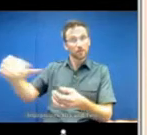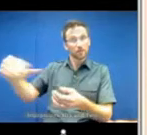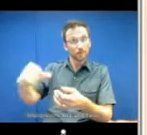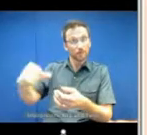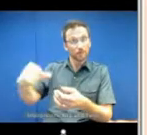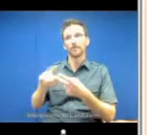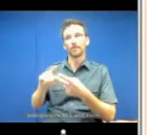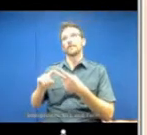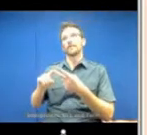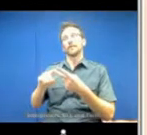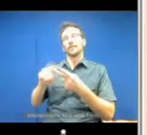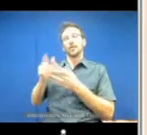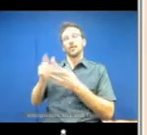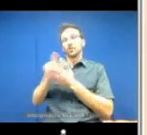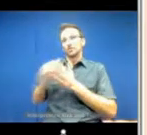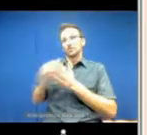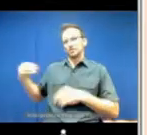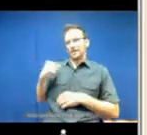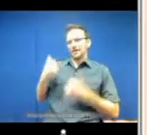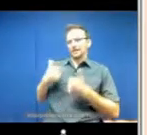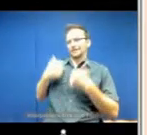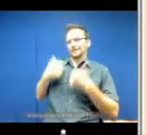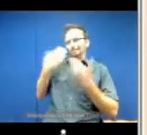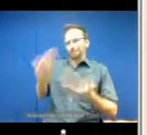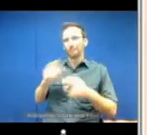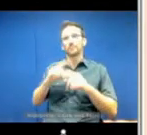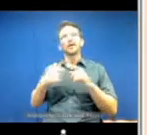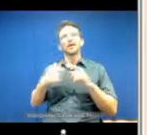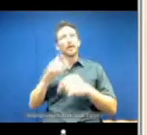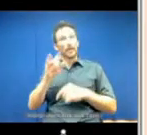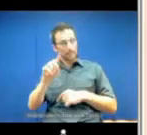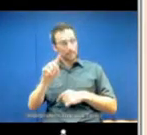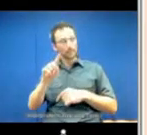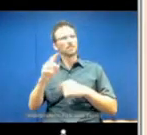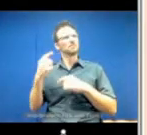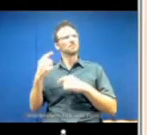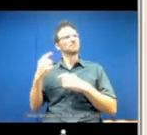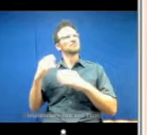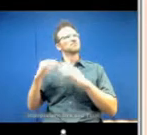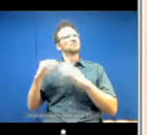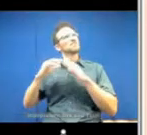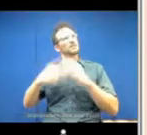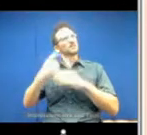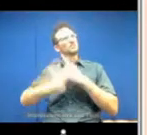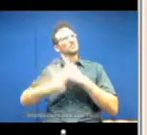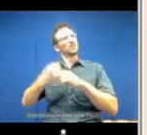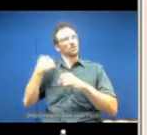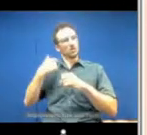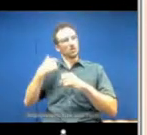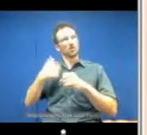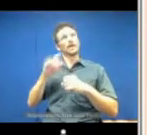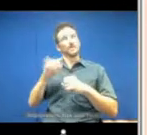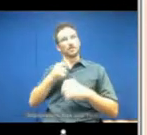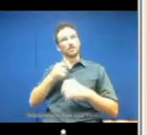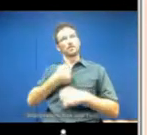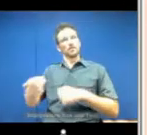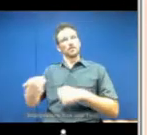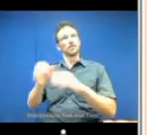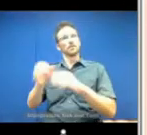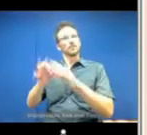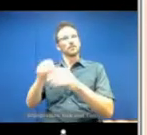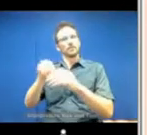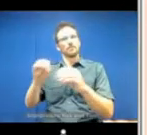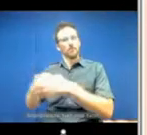did have an opportunity to interpret an IME within the last year, but I was sent by my office, and I don't